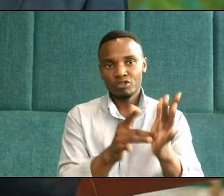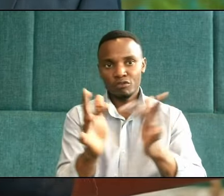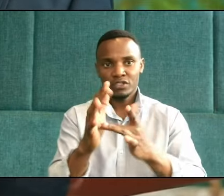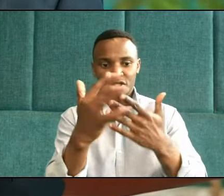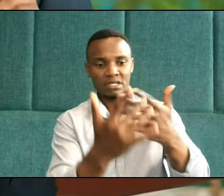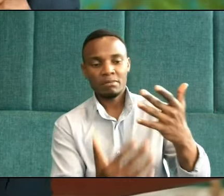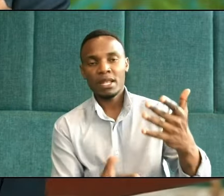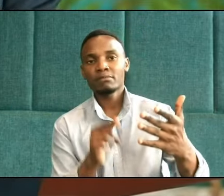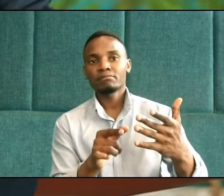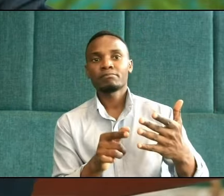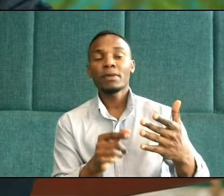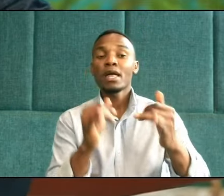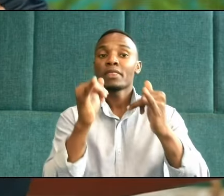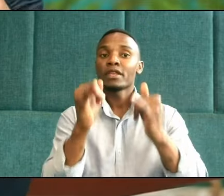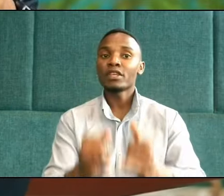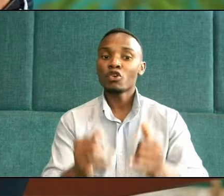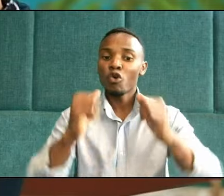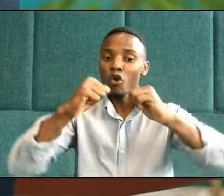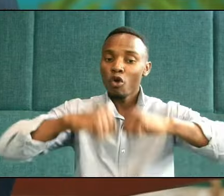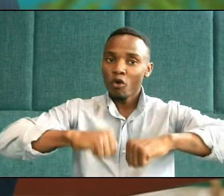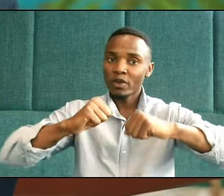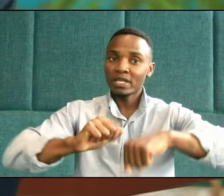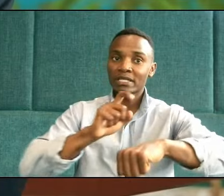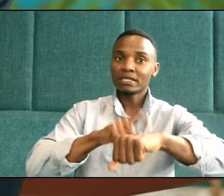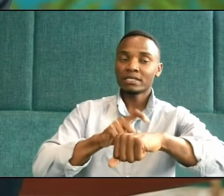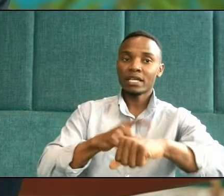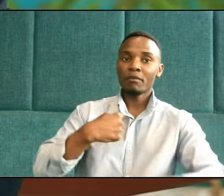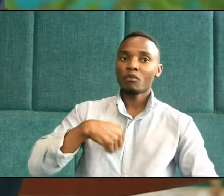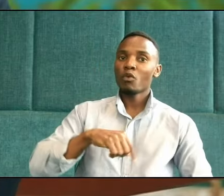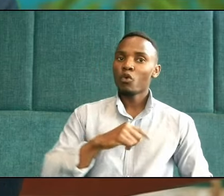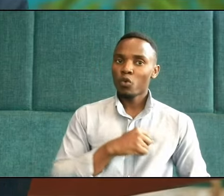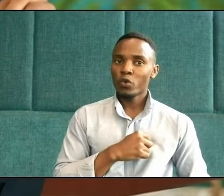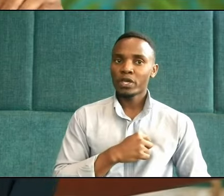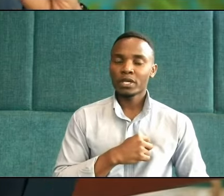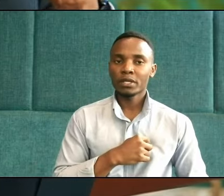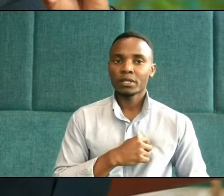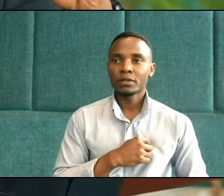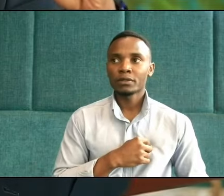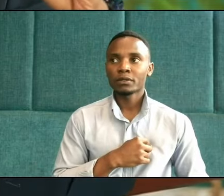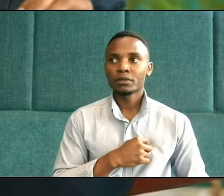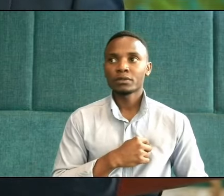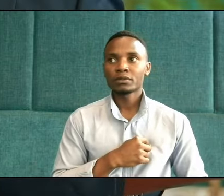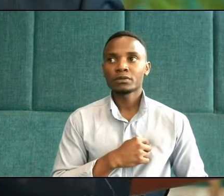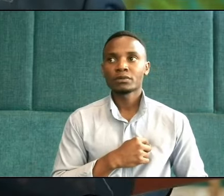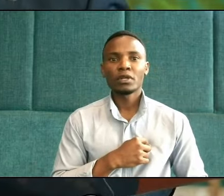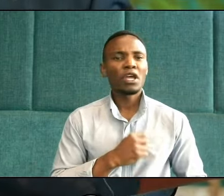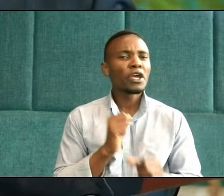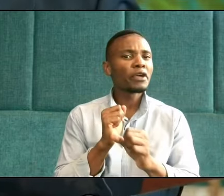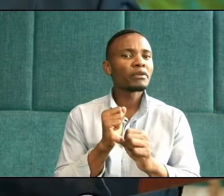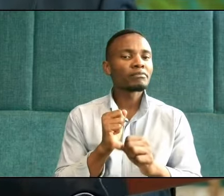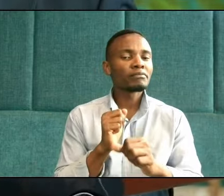Christ, is when we will reach a point where we will not teach one another,